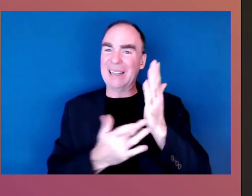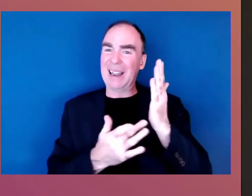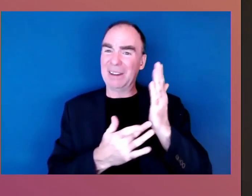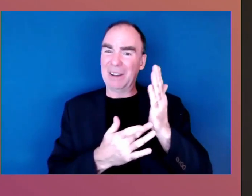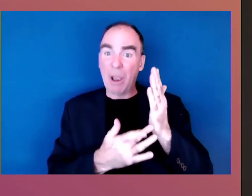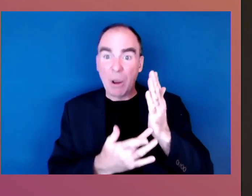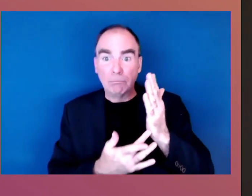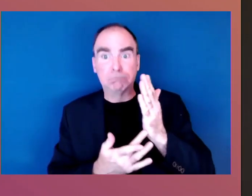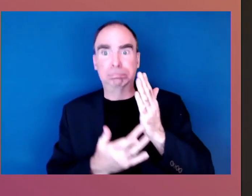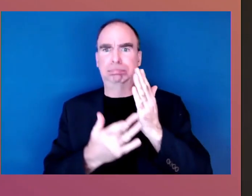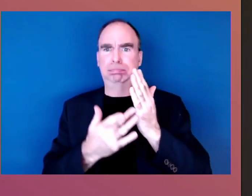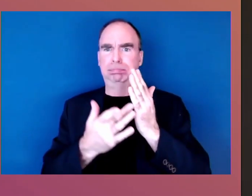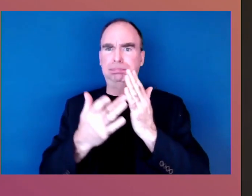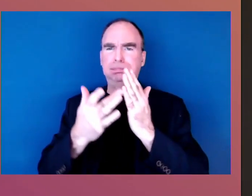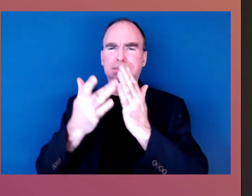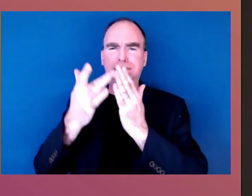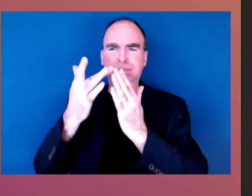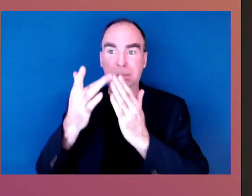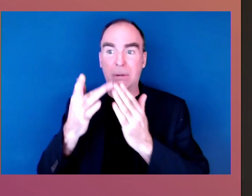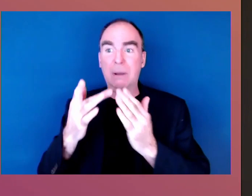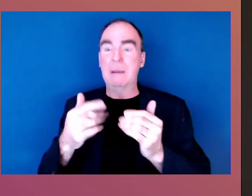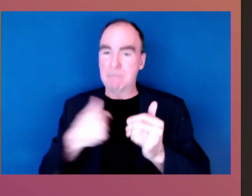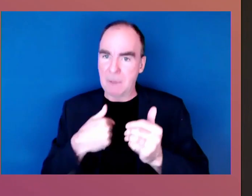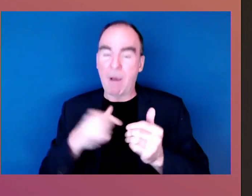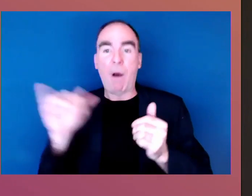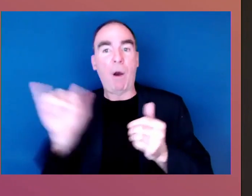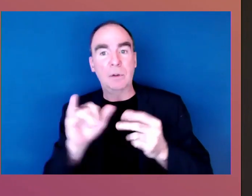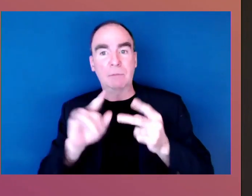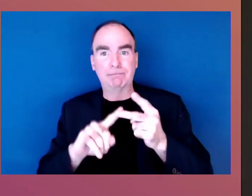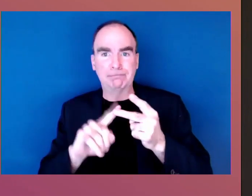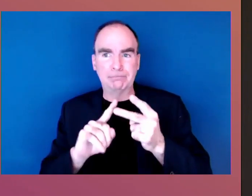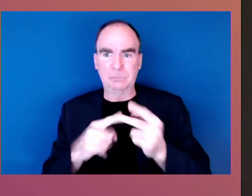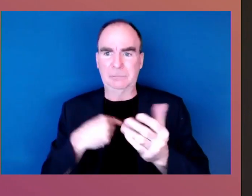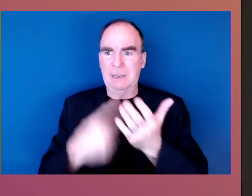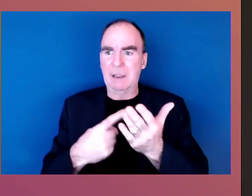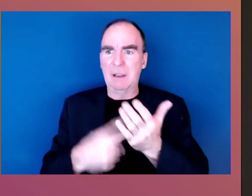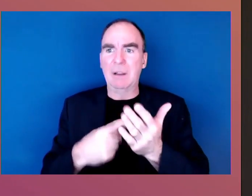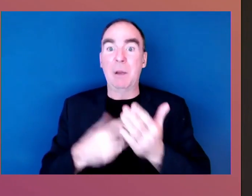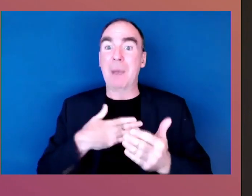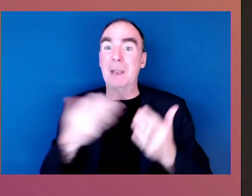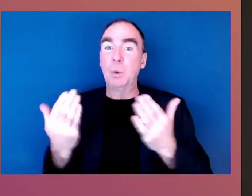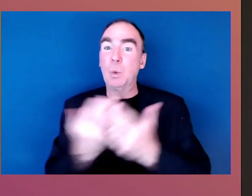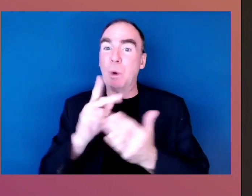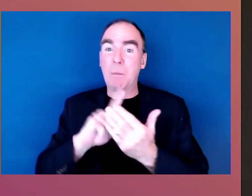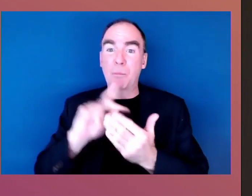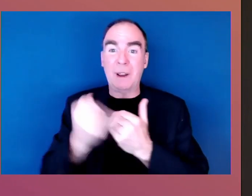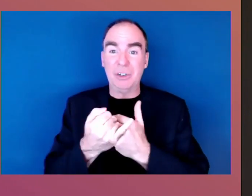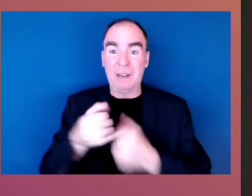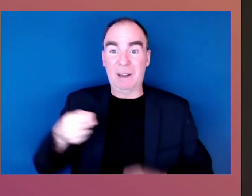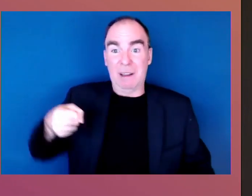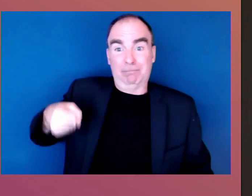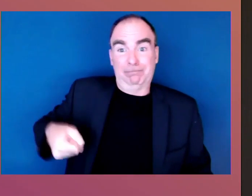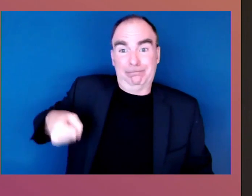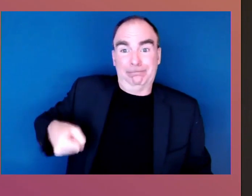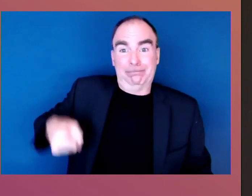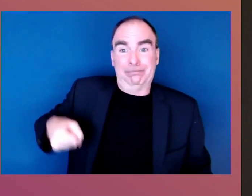I also talk about my latest project, AI Suitcase, navigation robot project for the visually